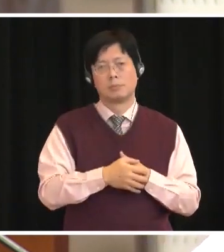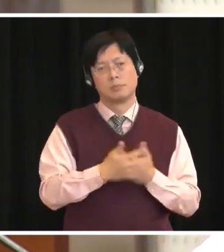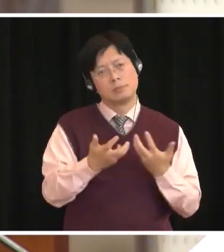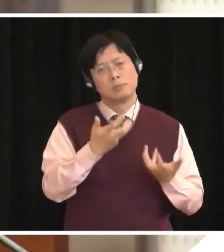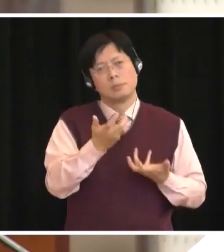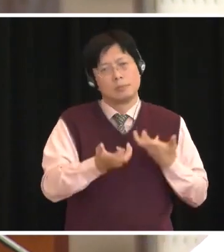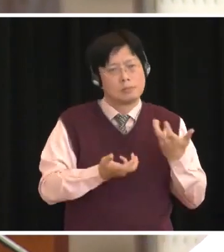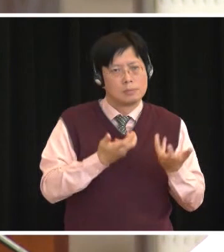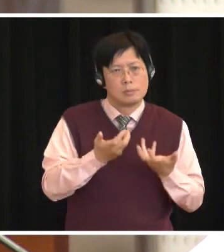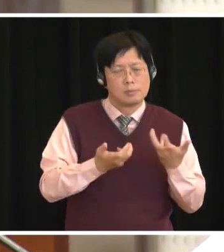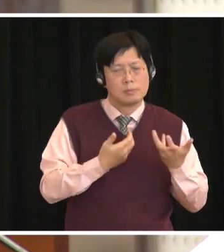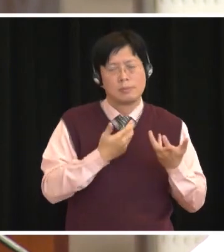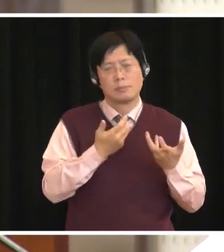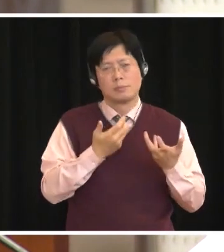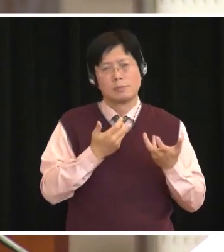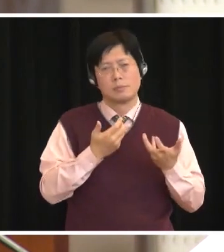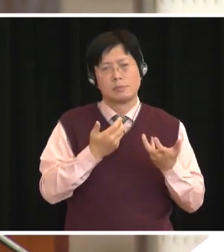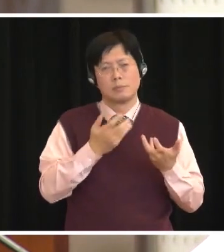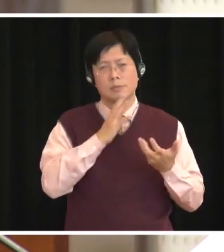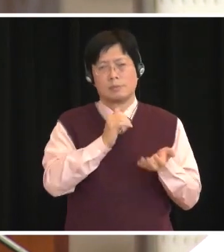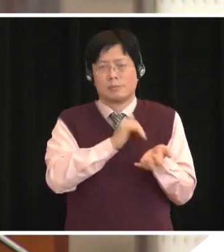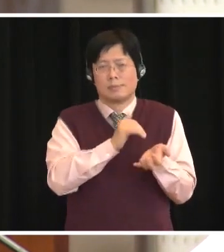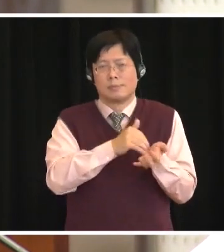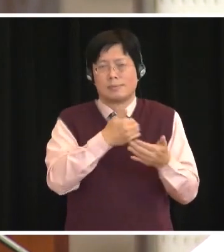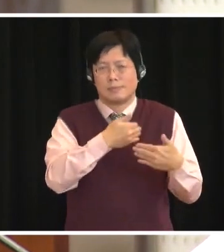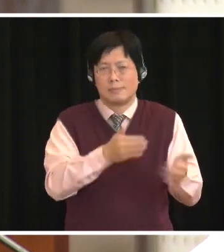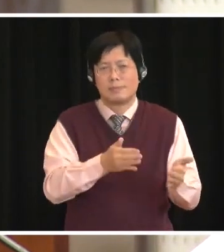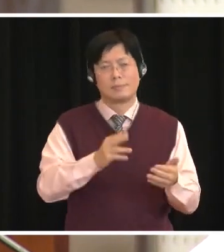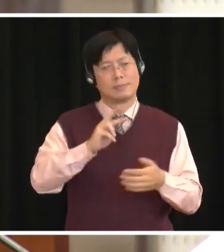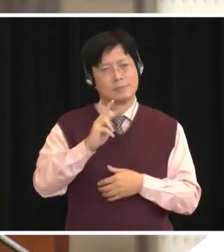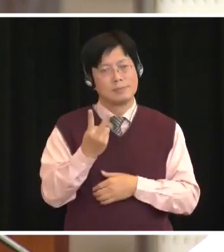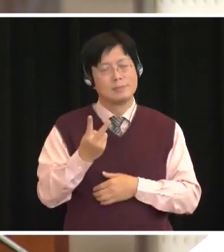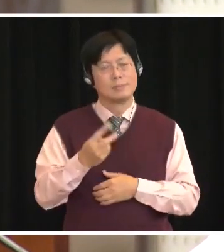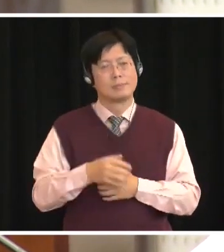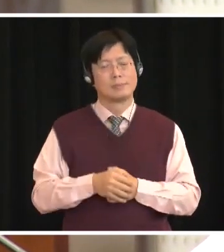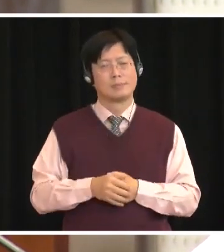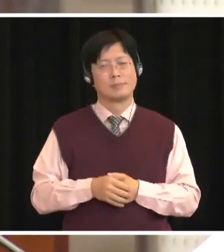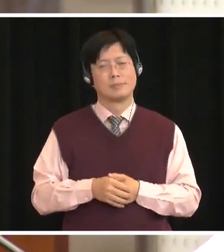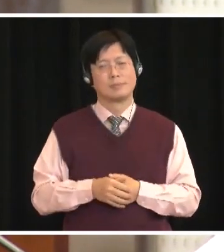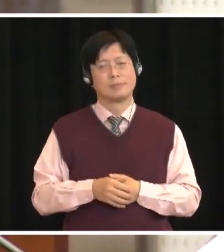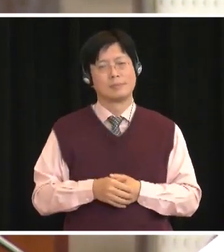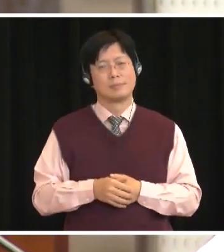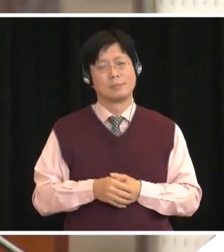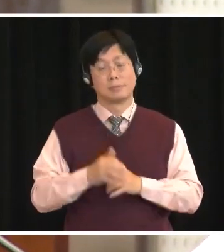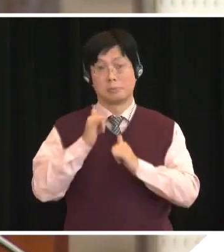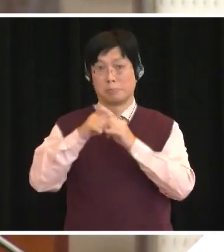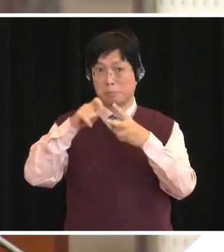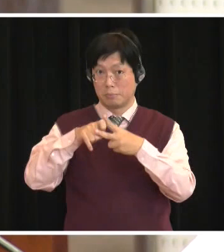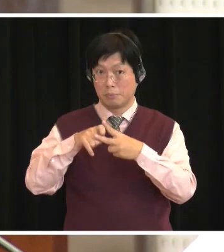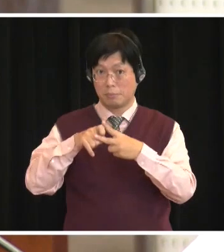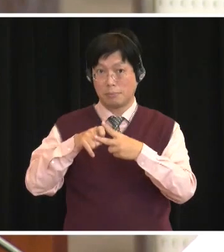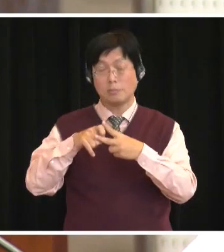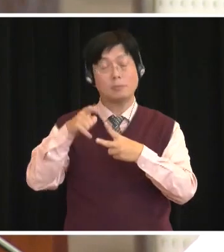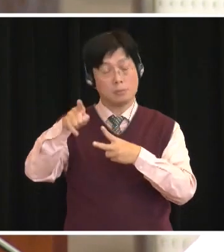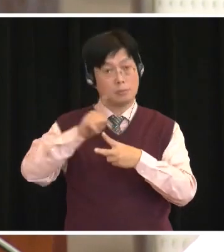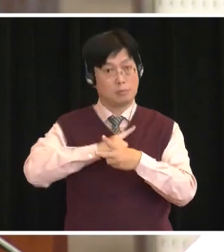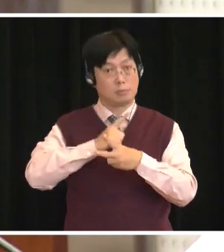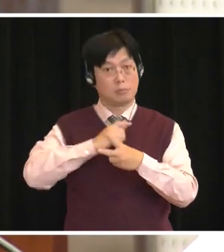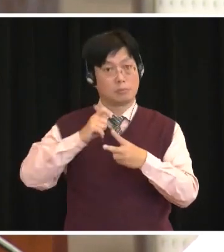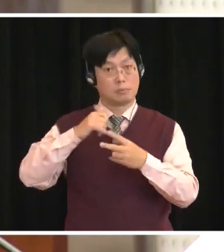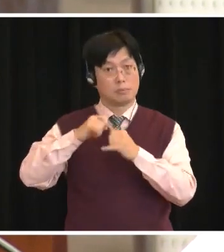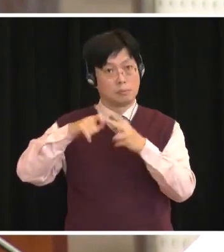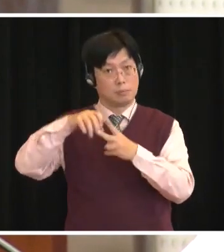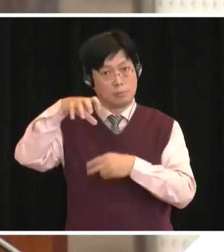the investigation or the interrogation. For example, in hospitals, they do have a